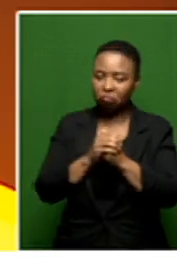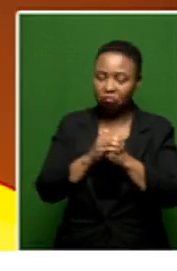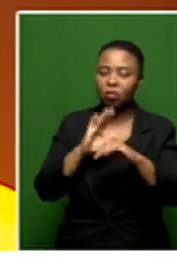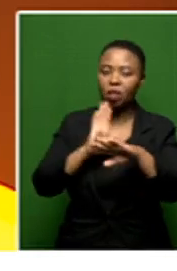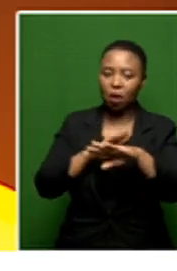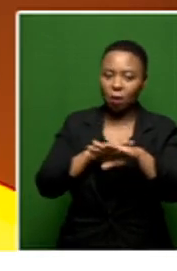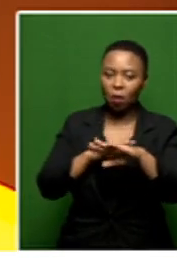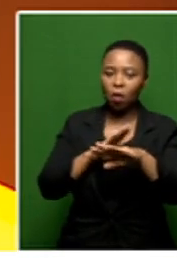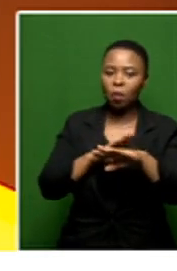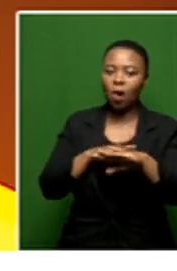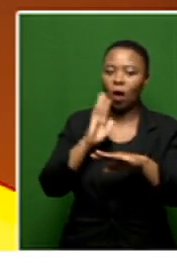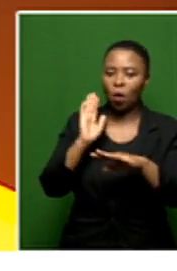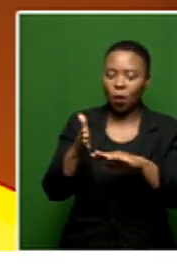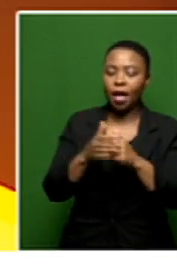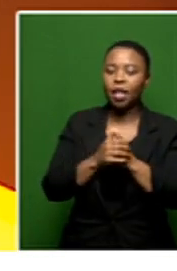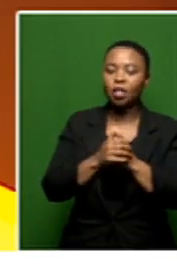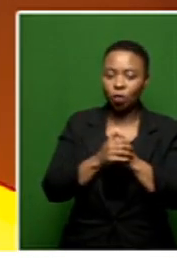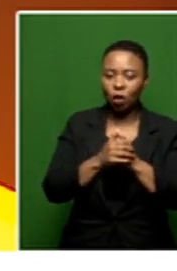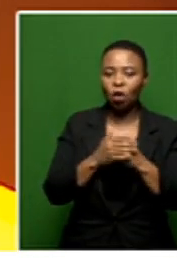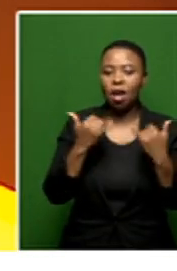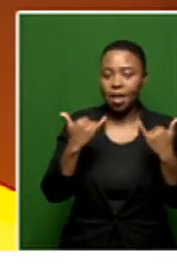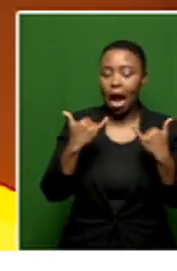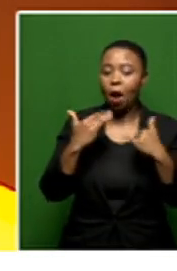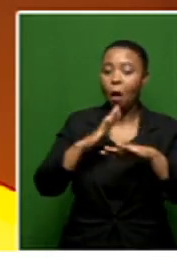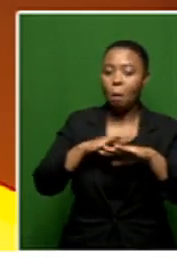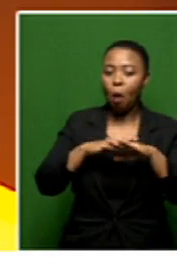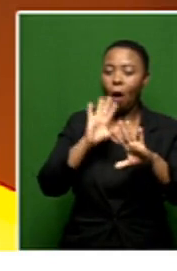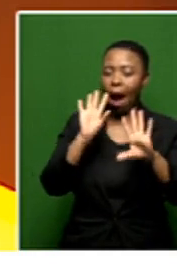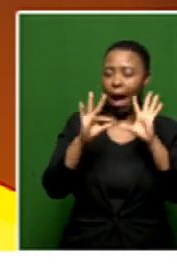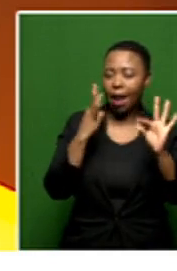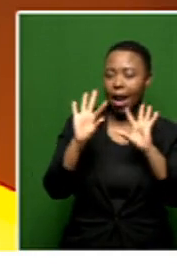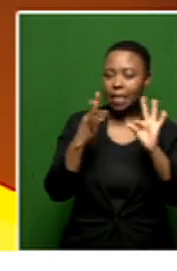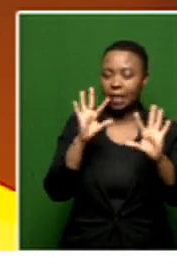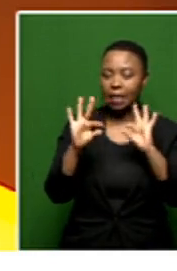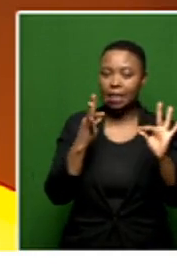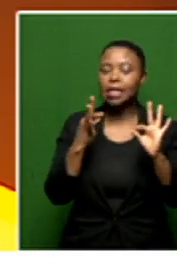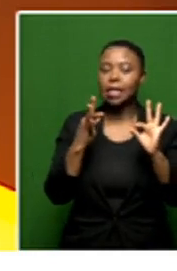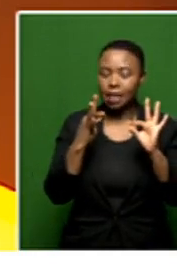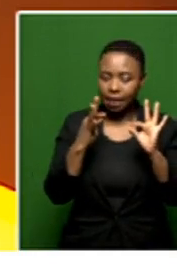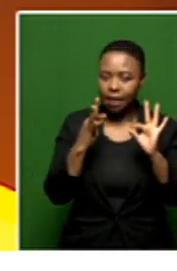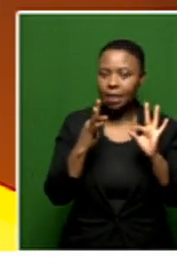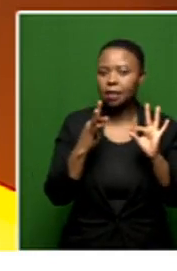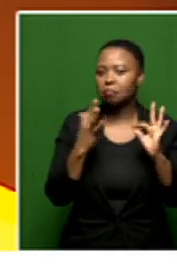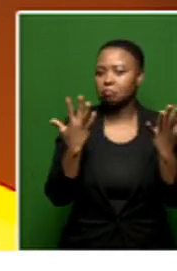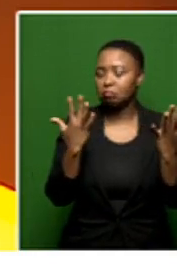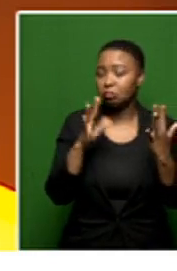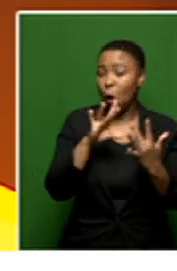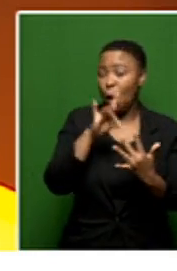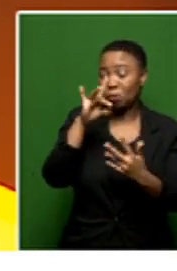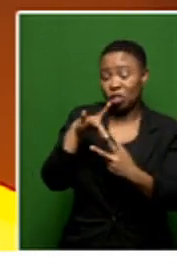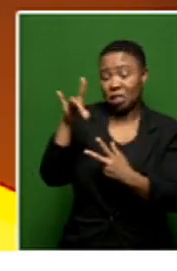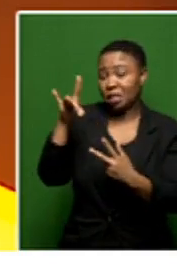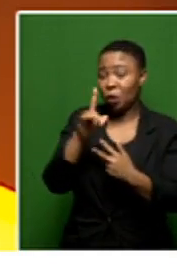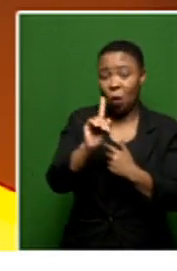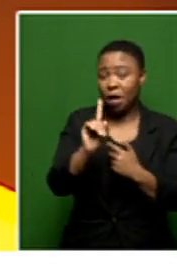get into the numbers. Not only that, we're going to do a bit of an analysis of that as to what options